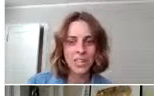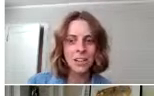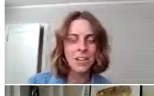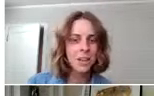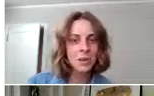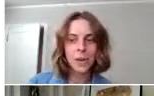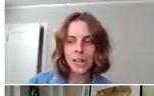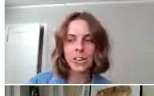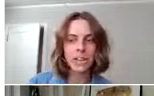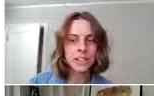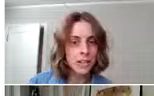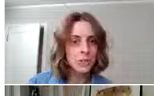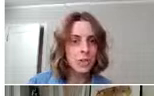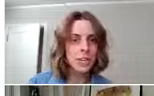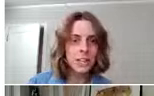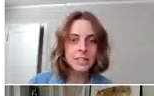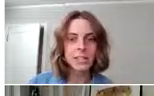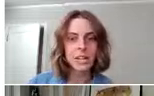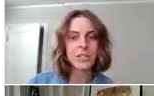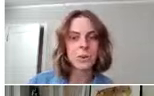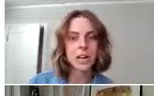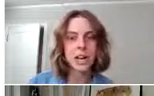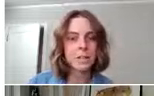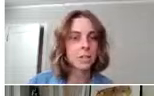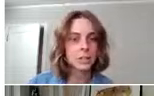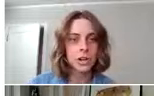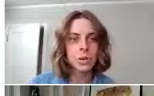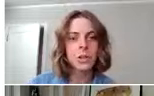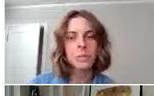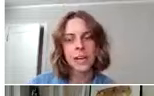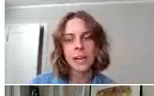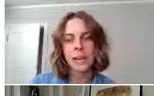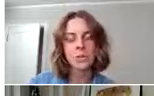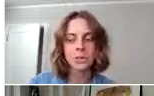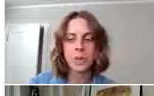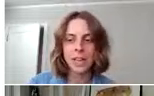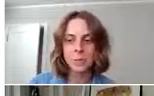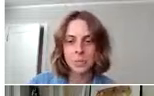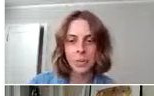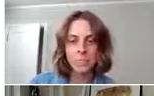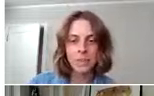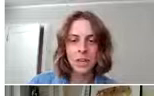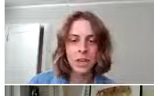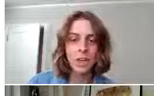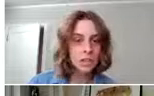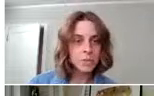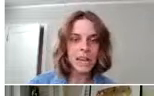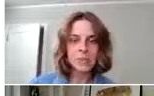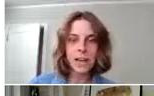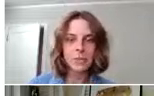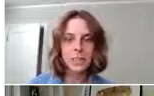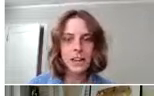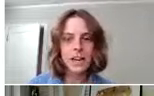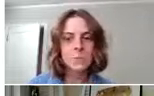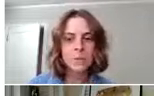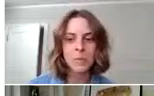in Boise, located on the ancestral and unceded territory of the Shoshone, Bannock, and Northern Paiute people. The James